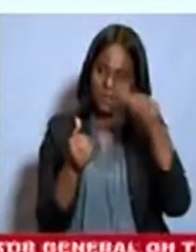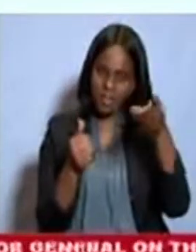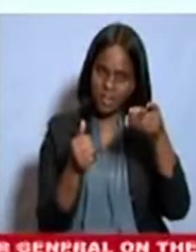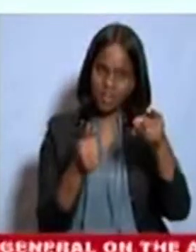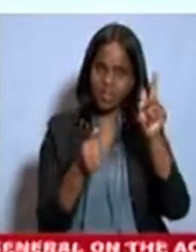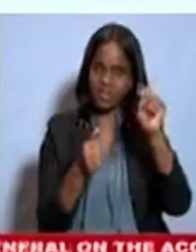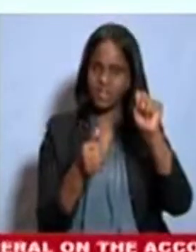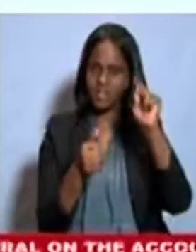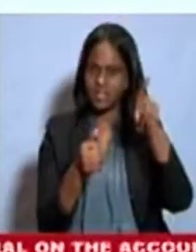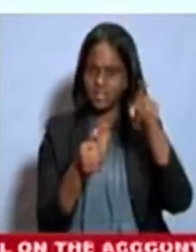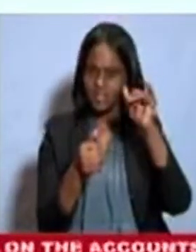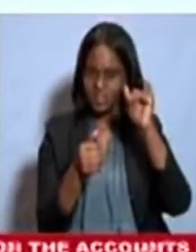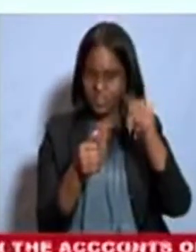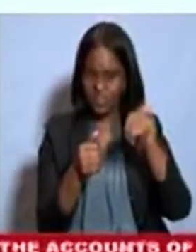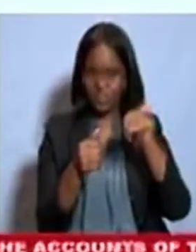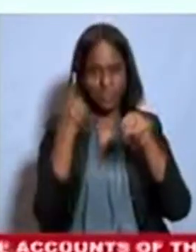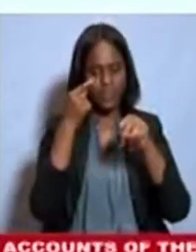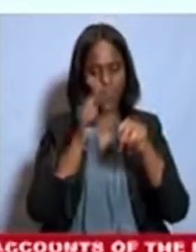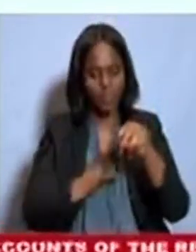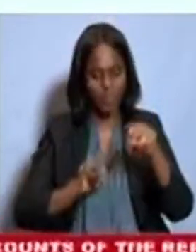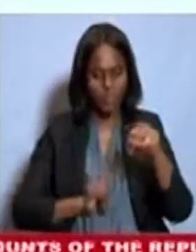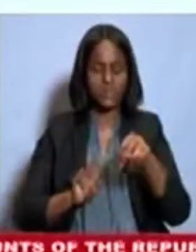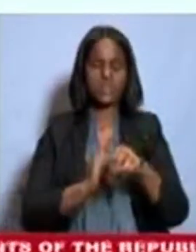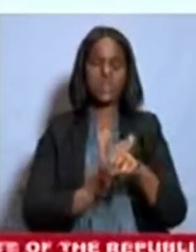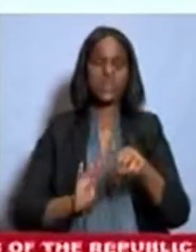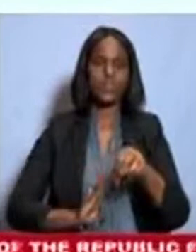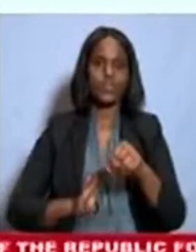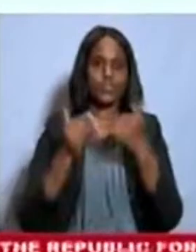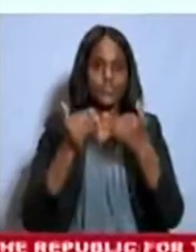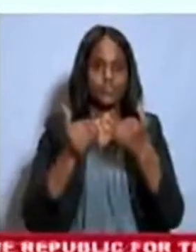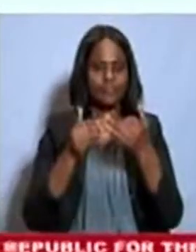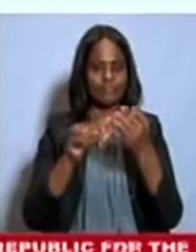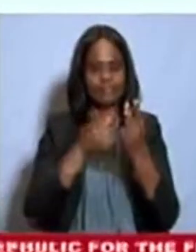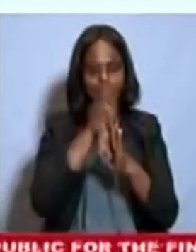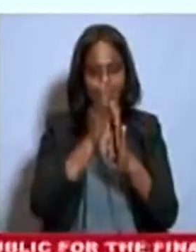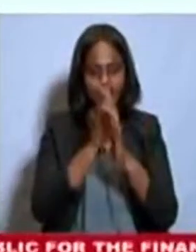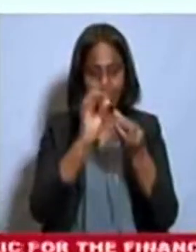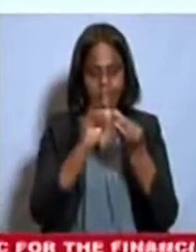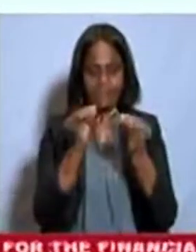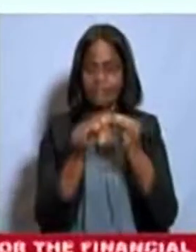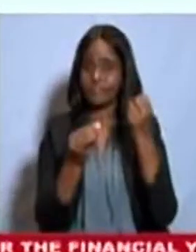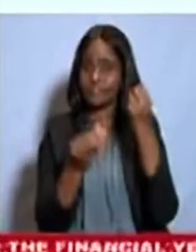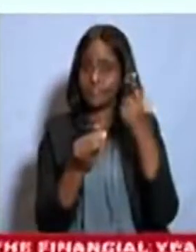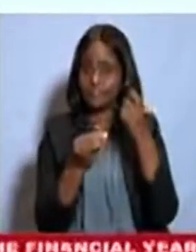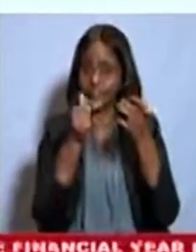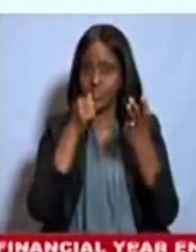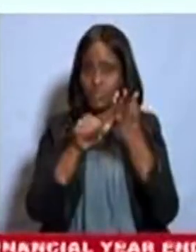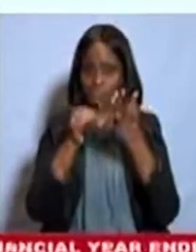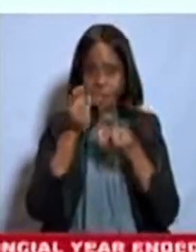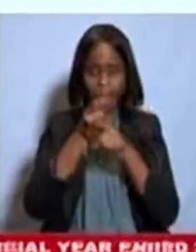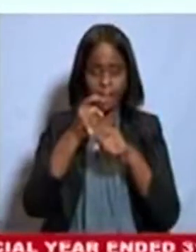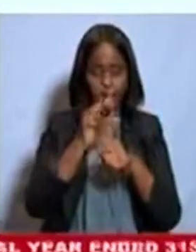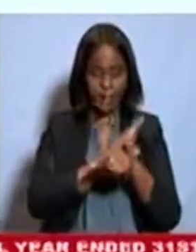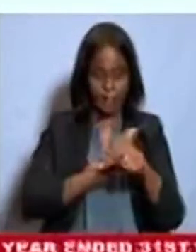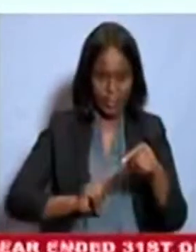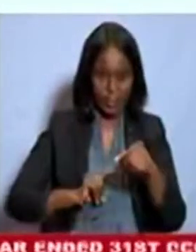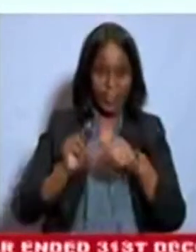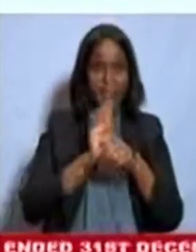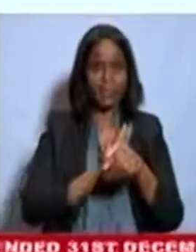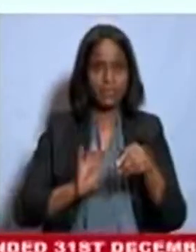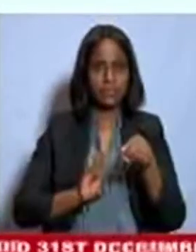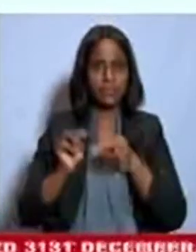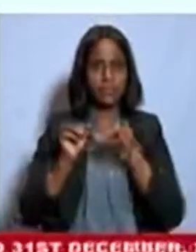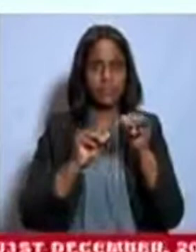for Mongu Hostels Board. Refer to Appendix 11, letter from the Hostels Board of